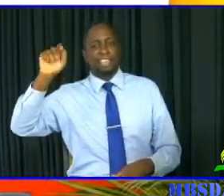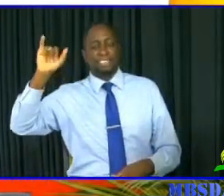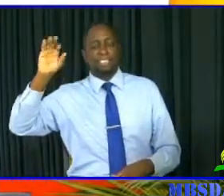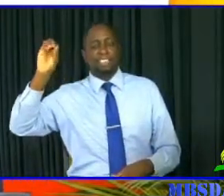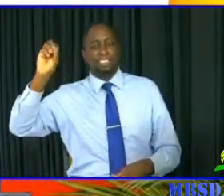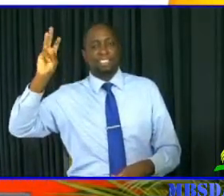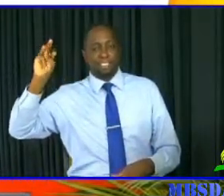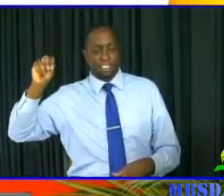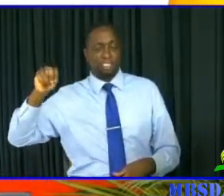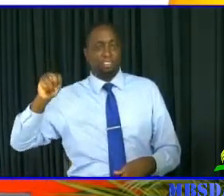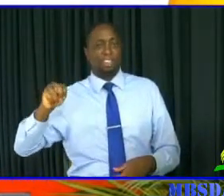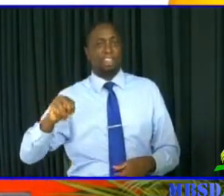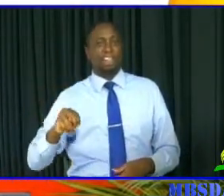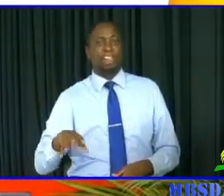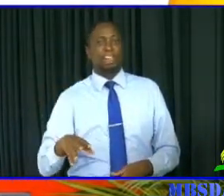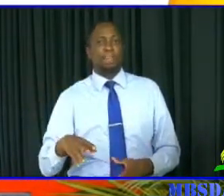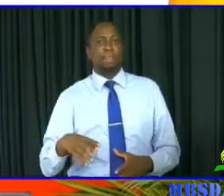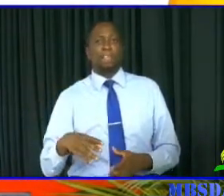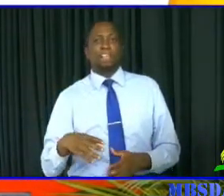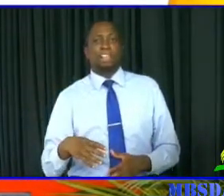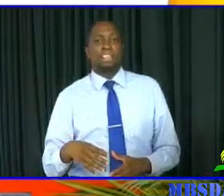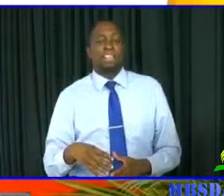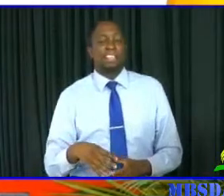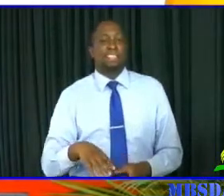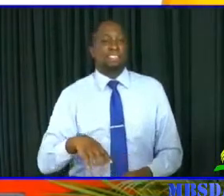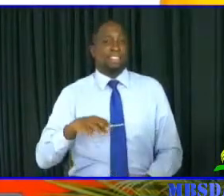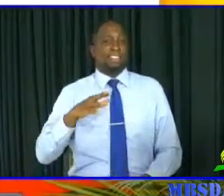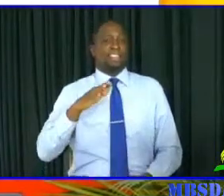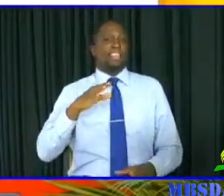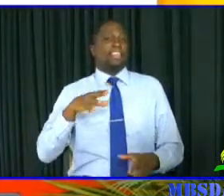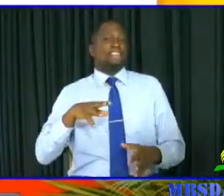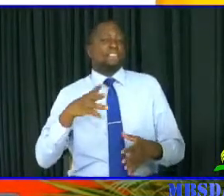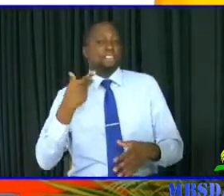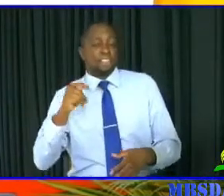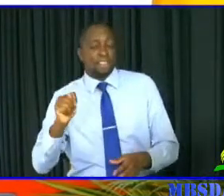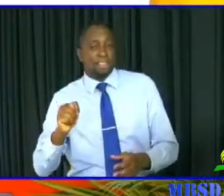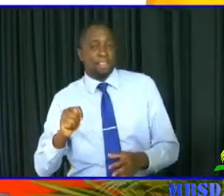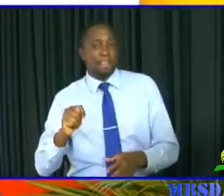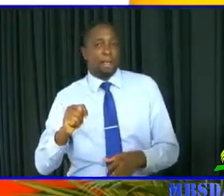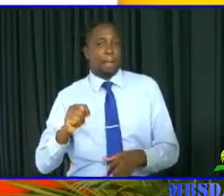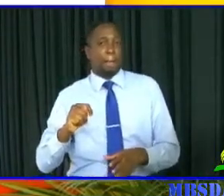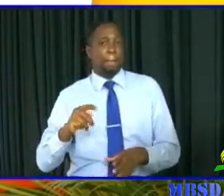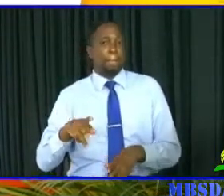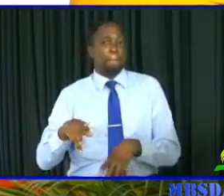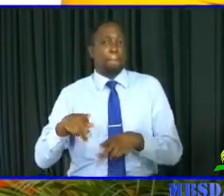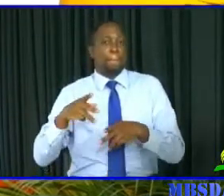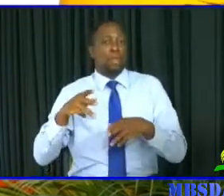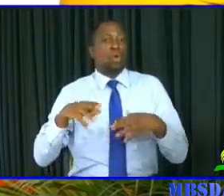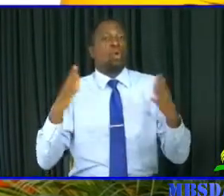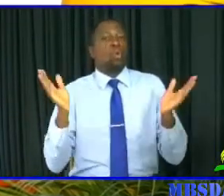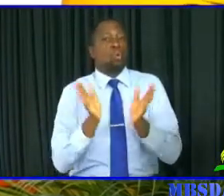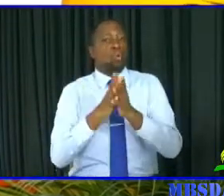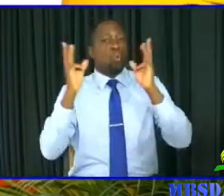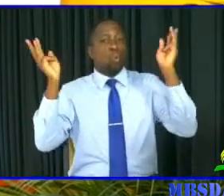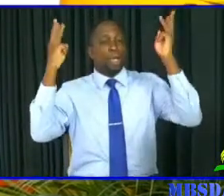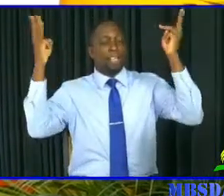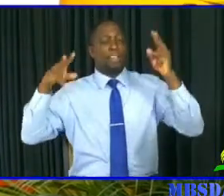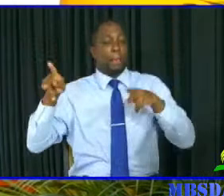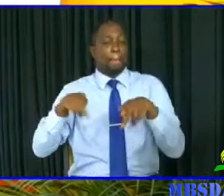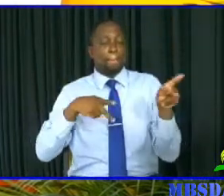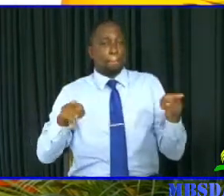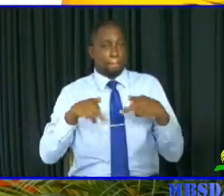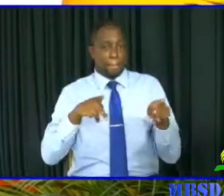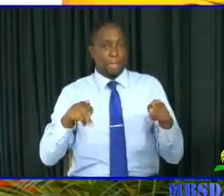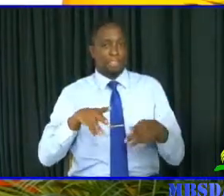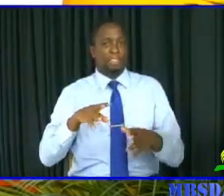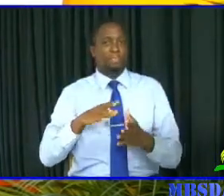the popular vote and end up being the ruling party, depending on the number of seats that